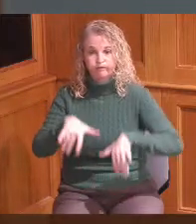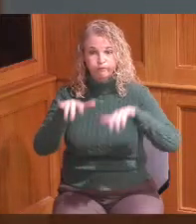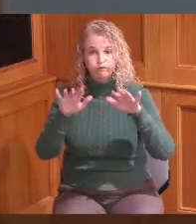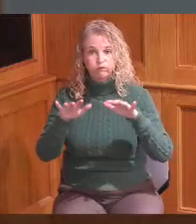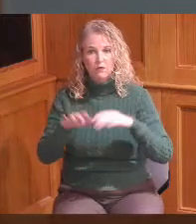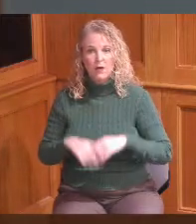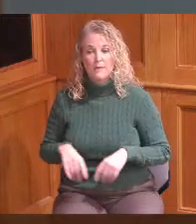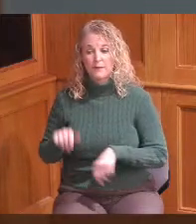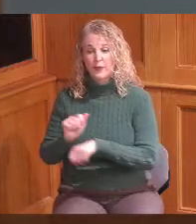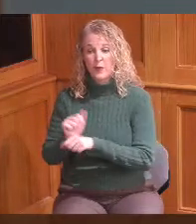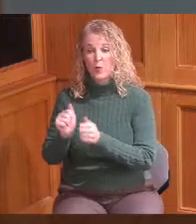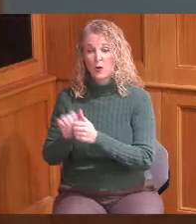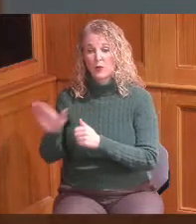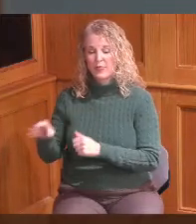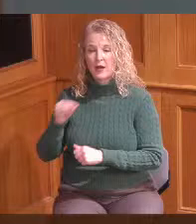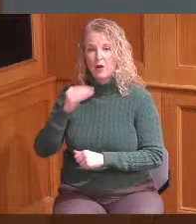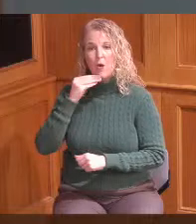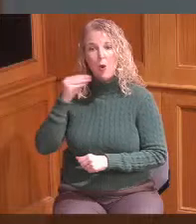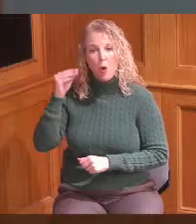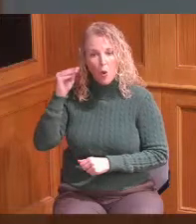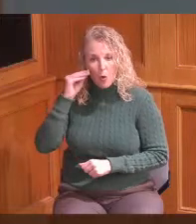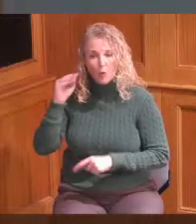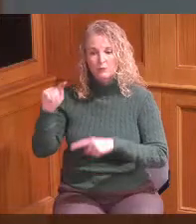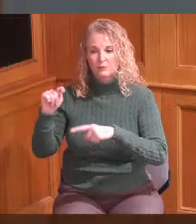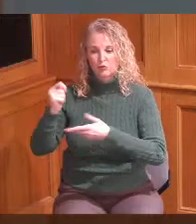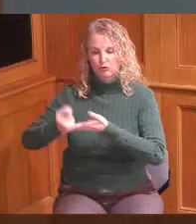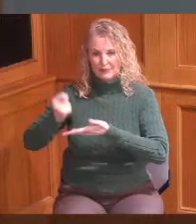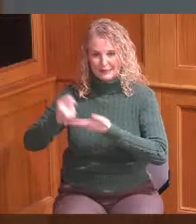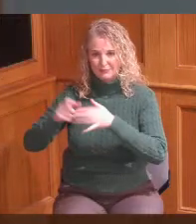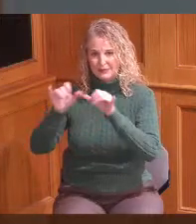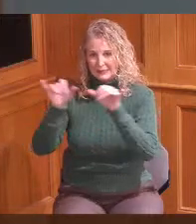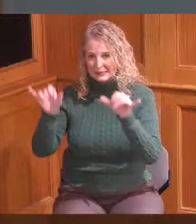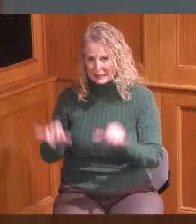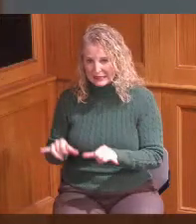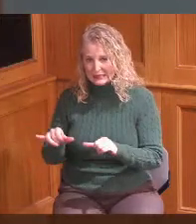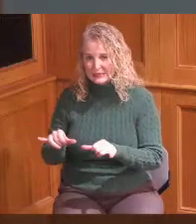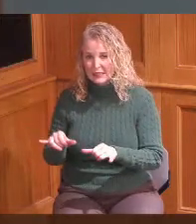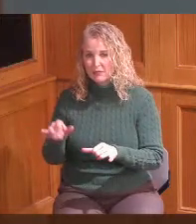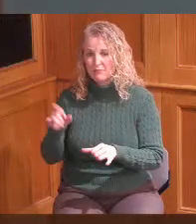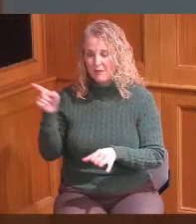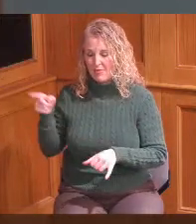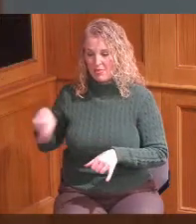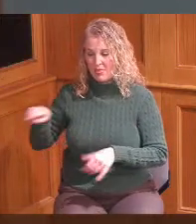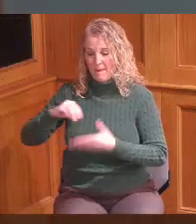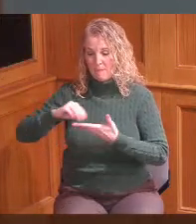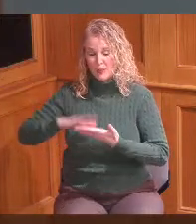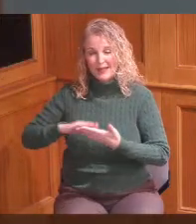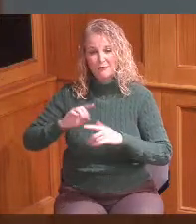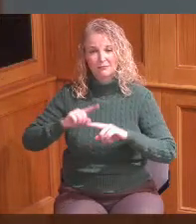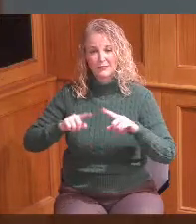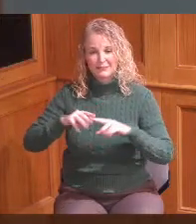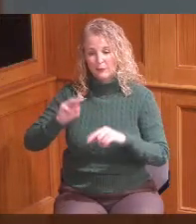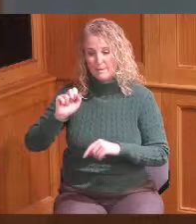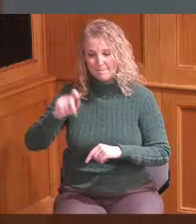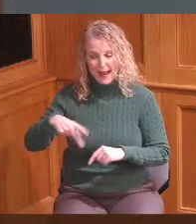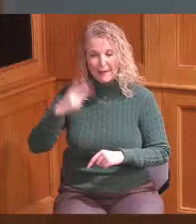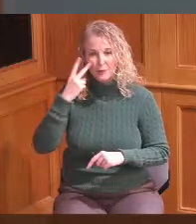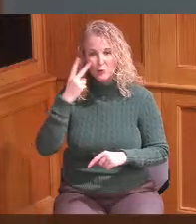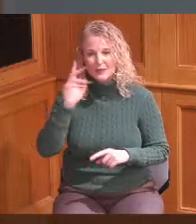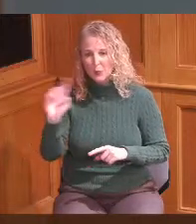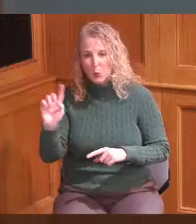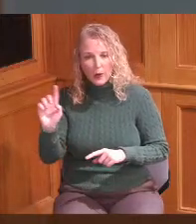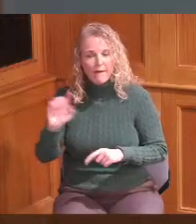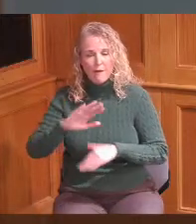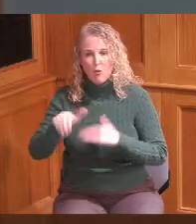also work with their home sewage treatment systems and the mapping of that with the additional stormwater connectivity that is